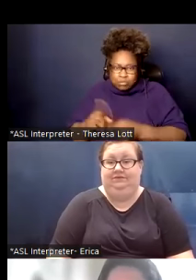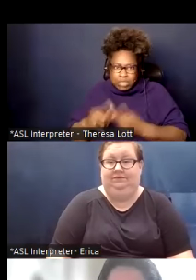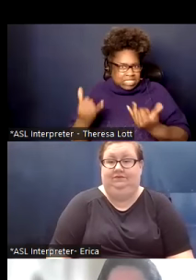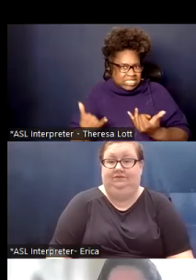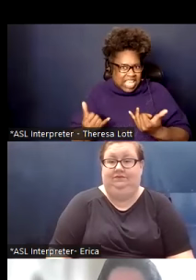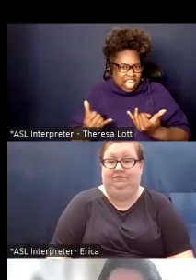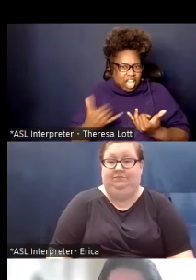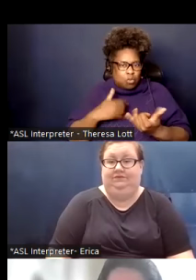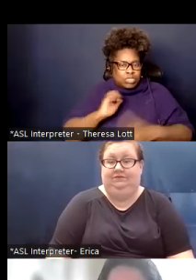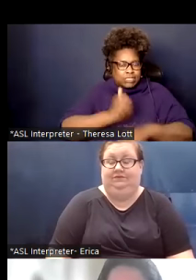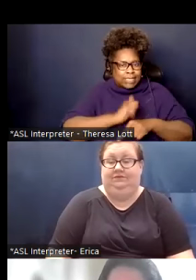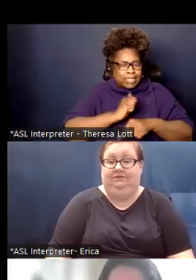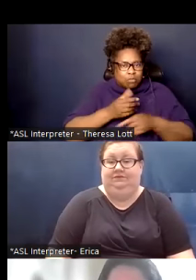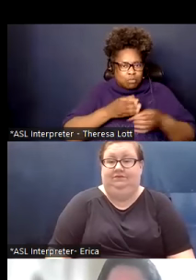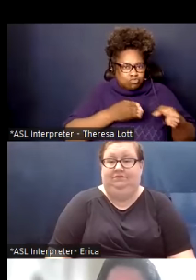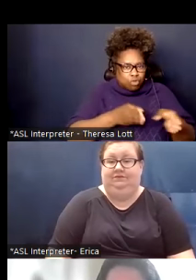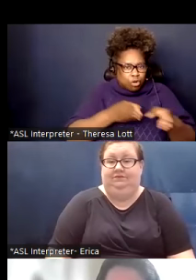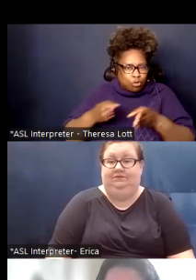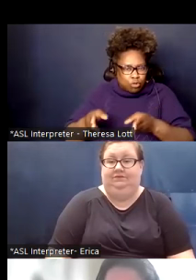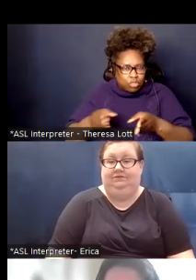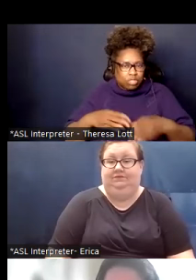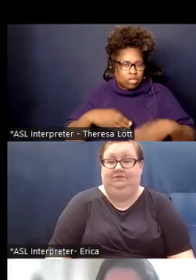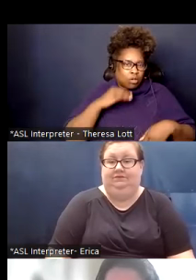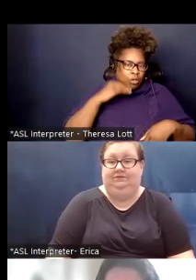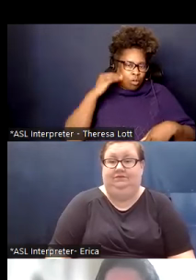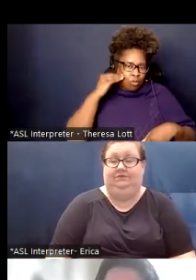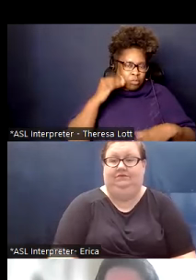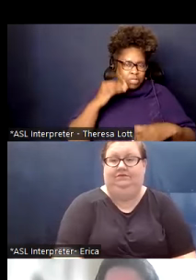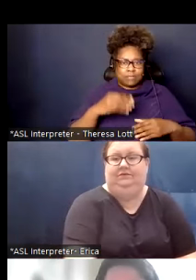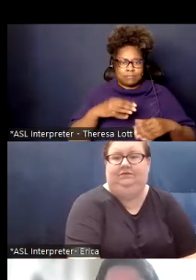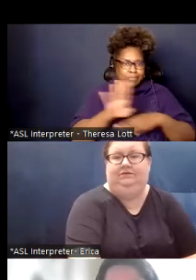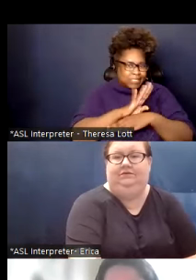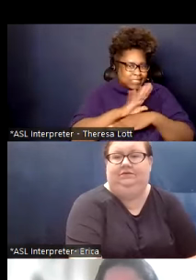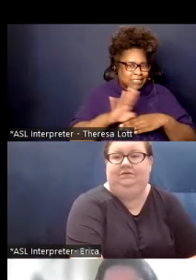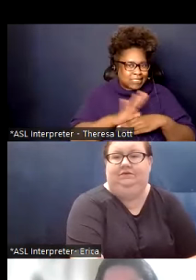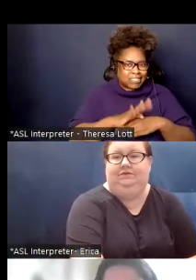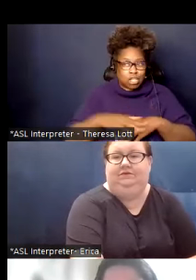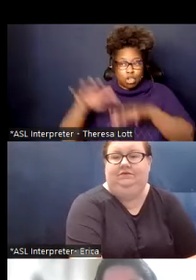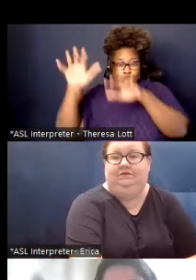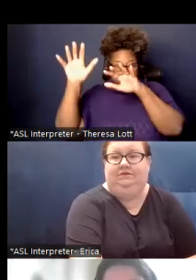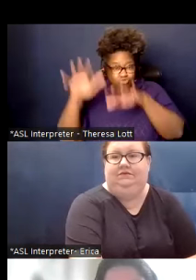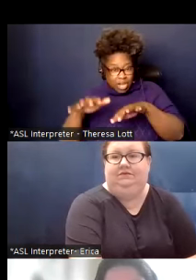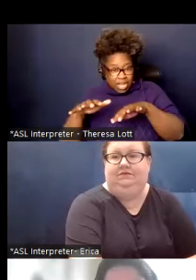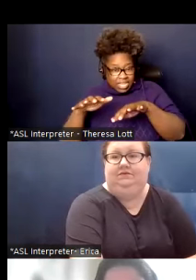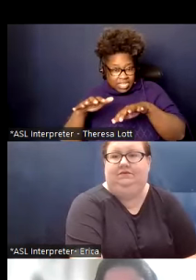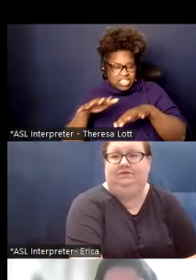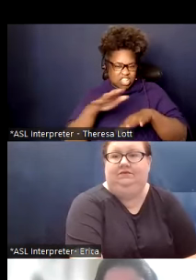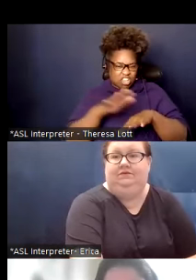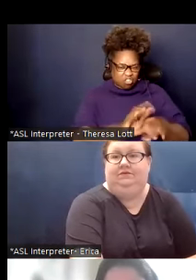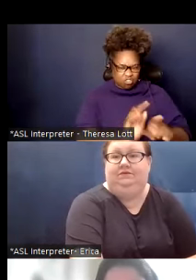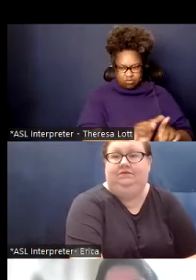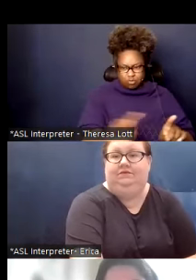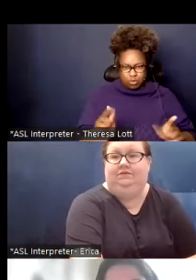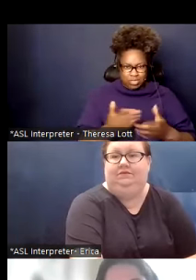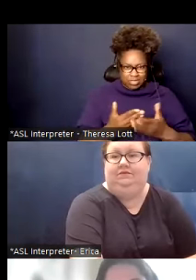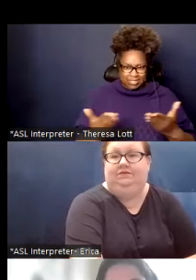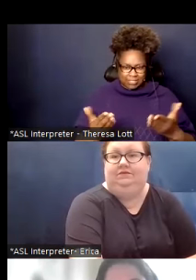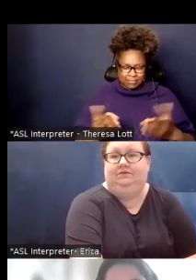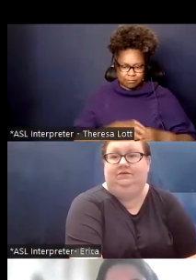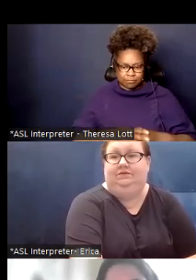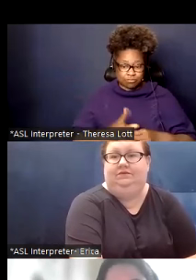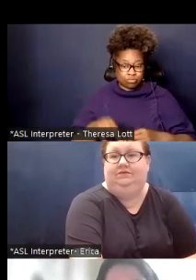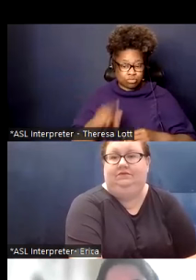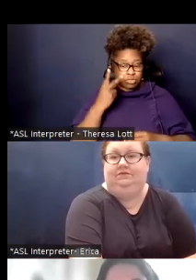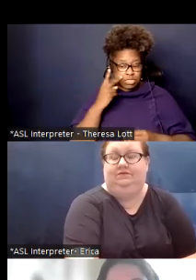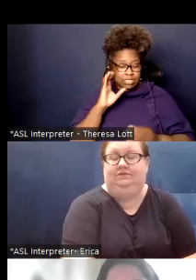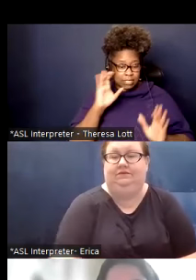The answer is our streets, homes, businesses, and more. Many of you have seen this image before. This is a new